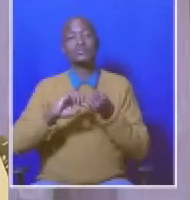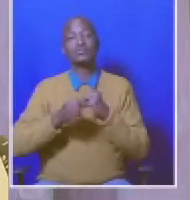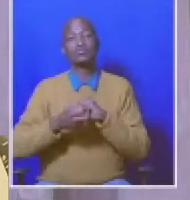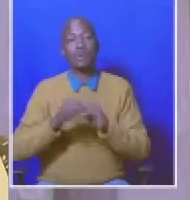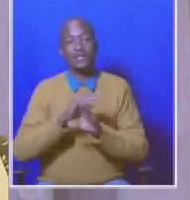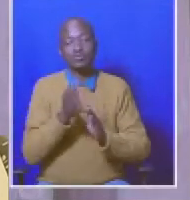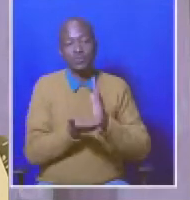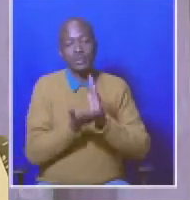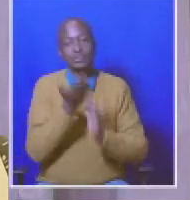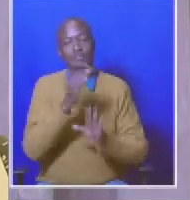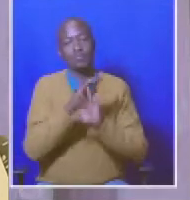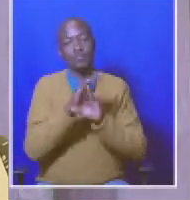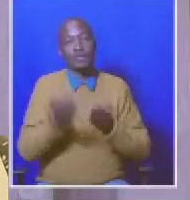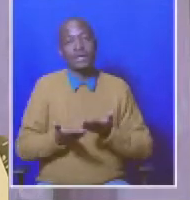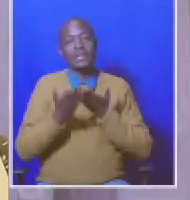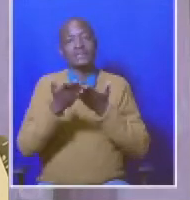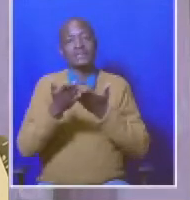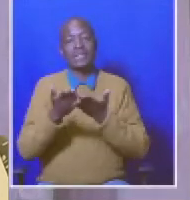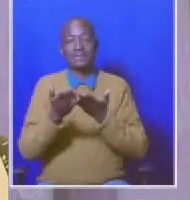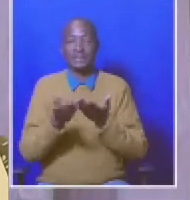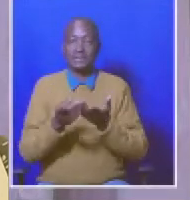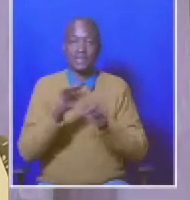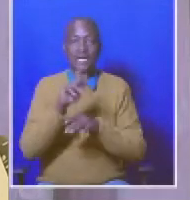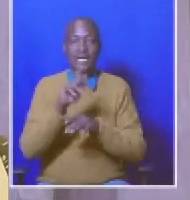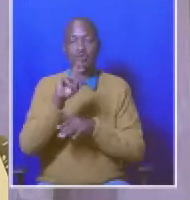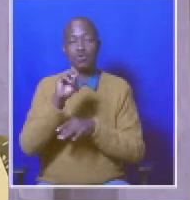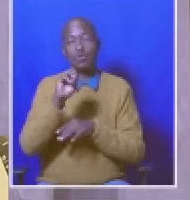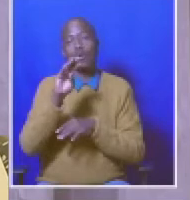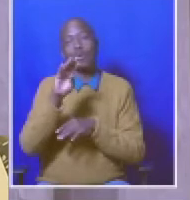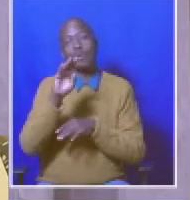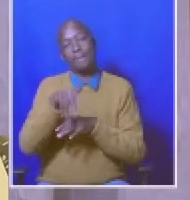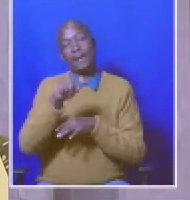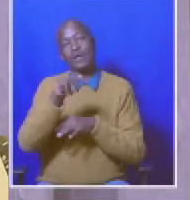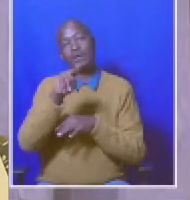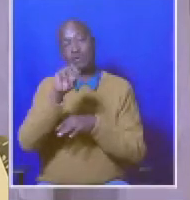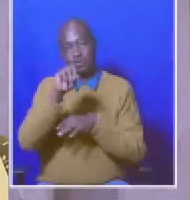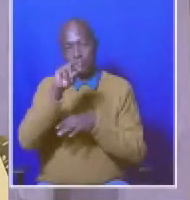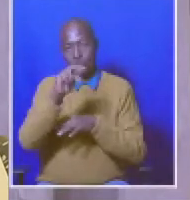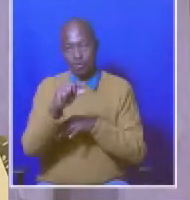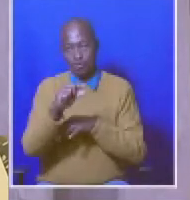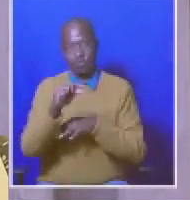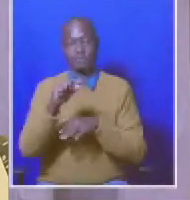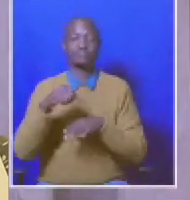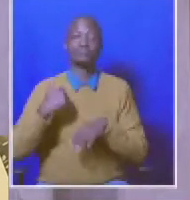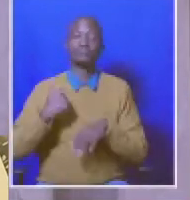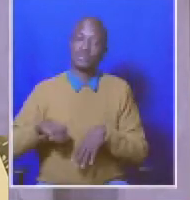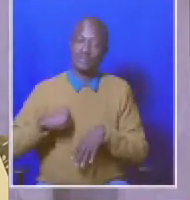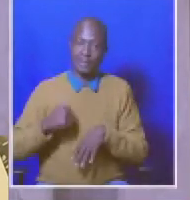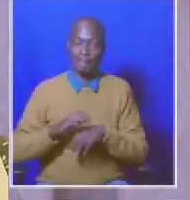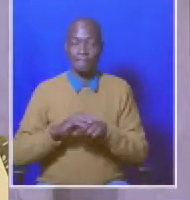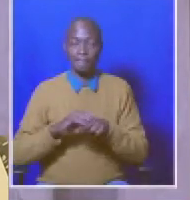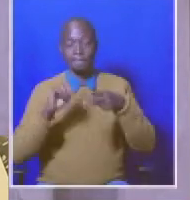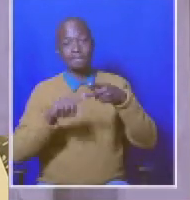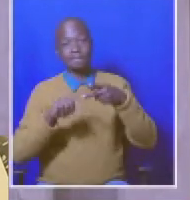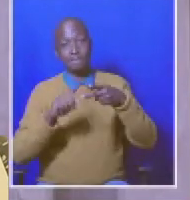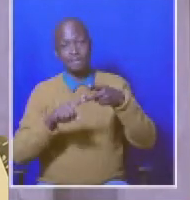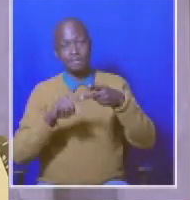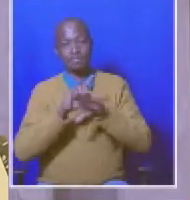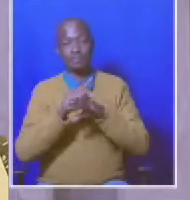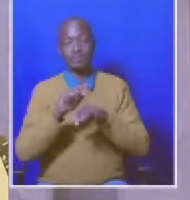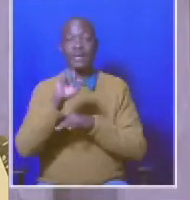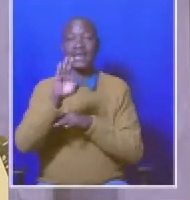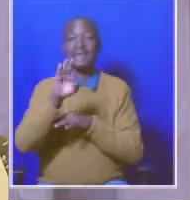service delivery at Kopanong Municipality. The second one, the Free State